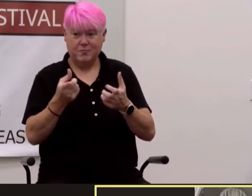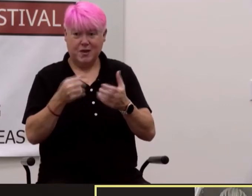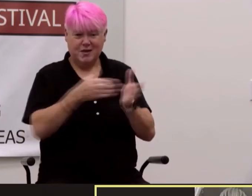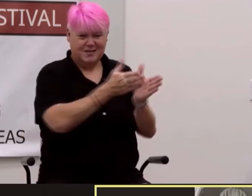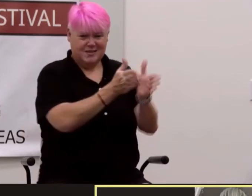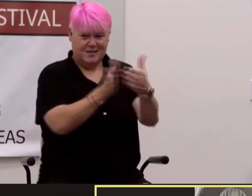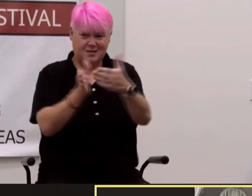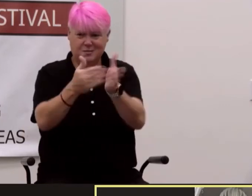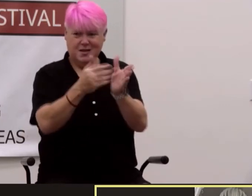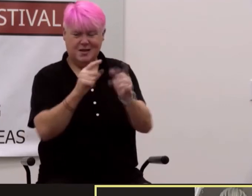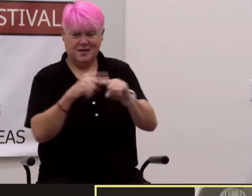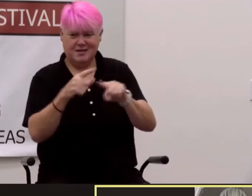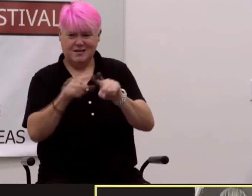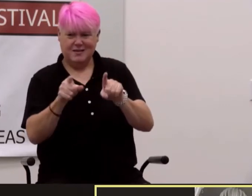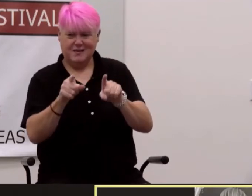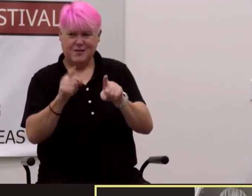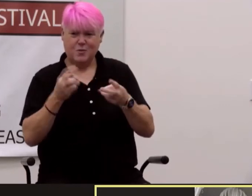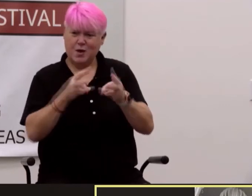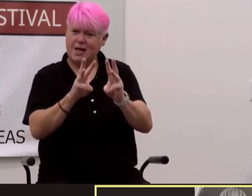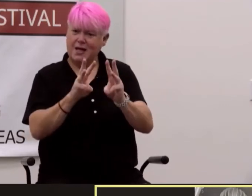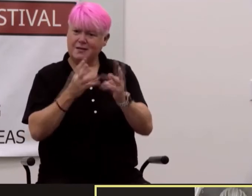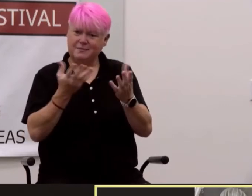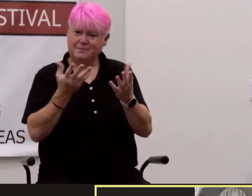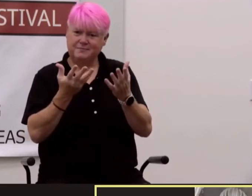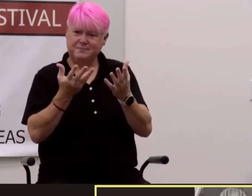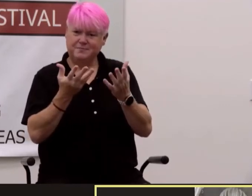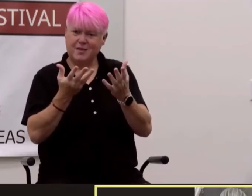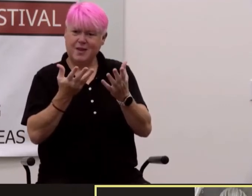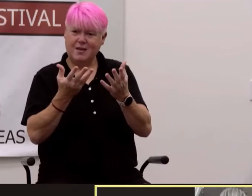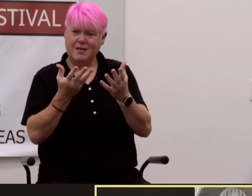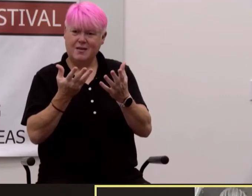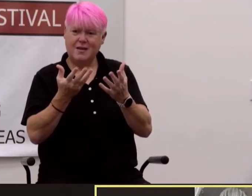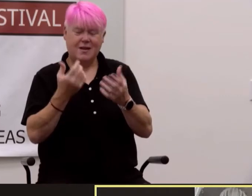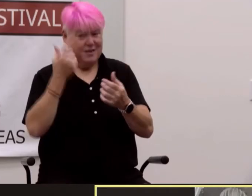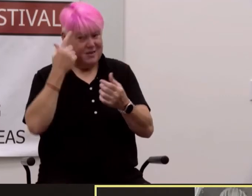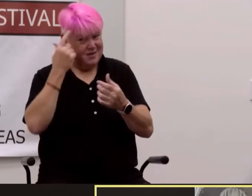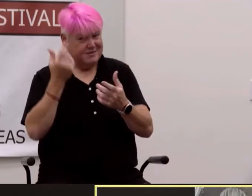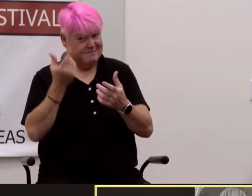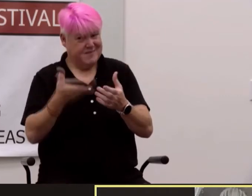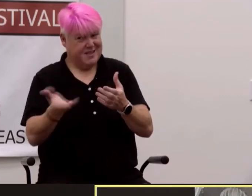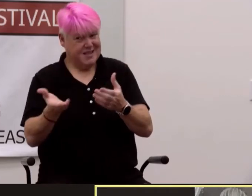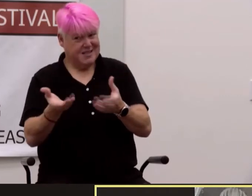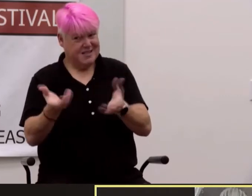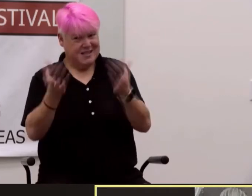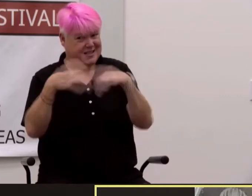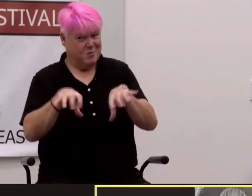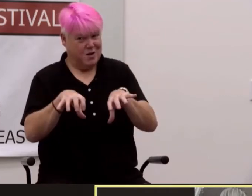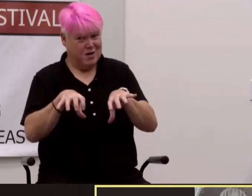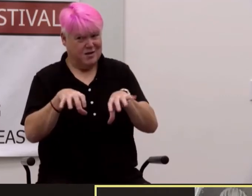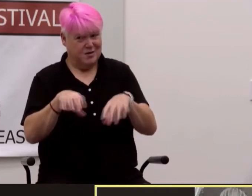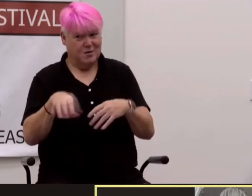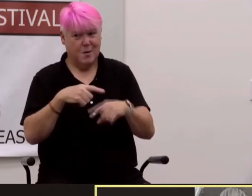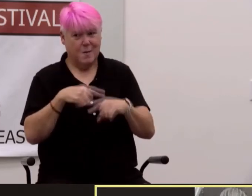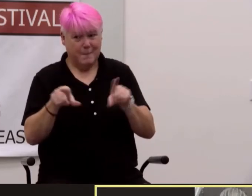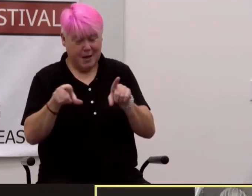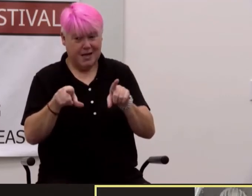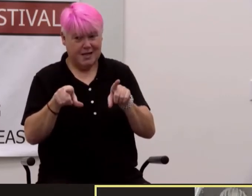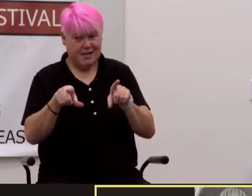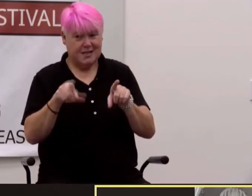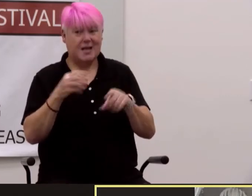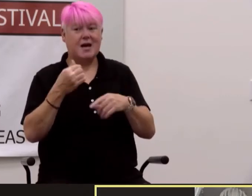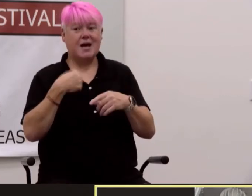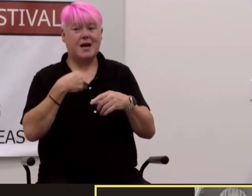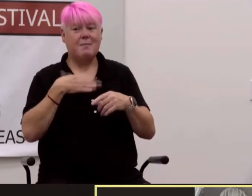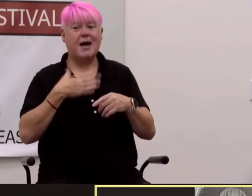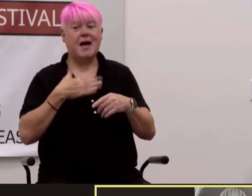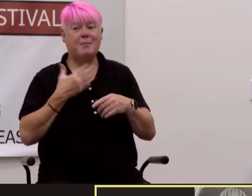that direction. And so there's things I didn't want to do, like the puffed wild rice, but I'm glad you convinced me, because I've eaten